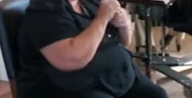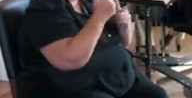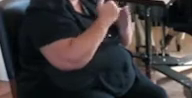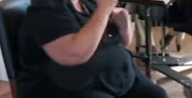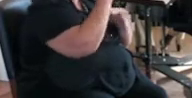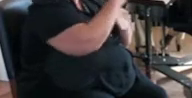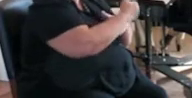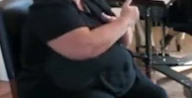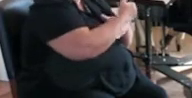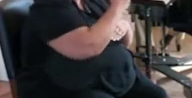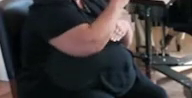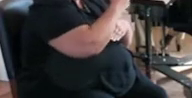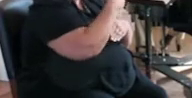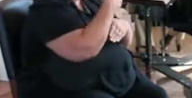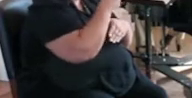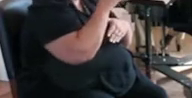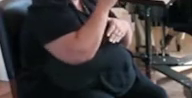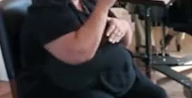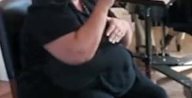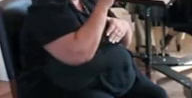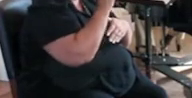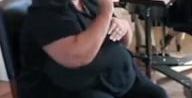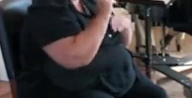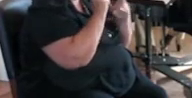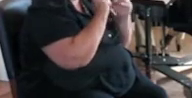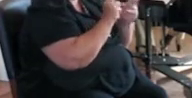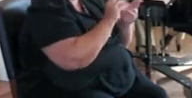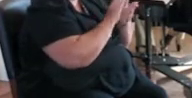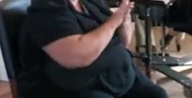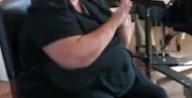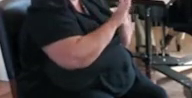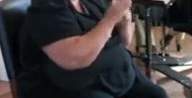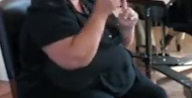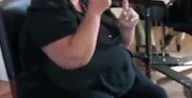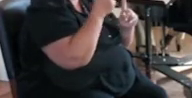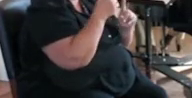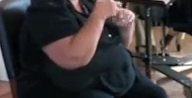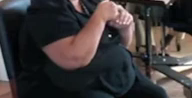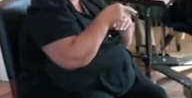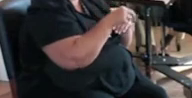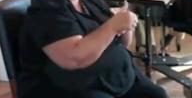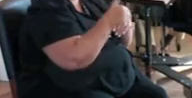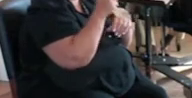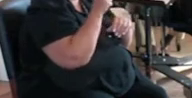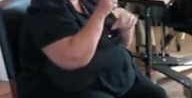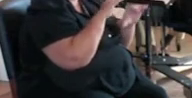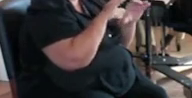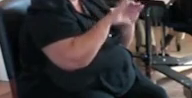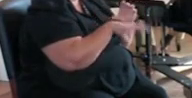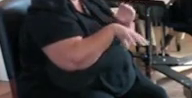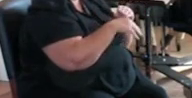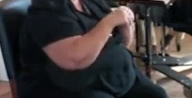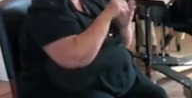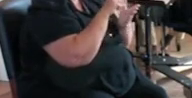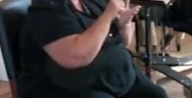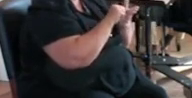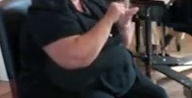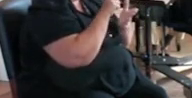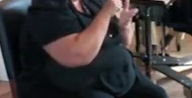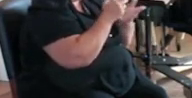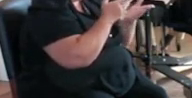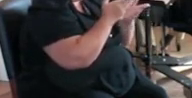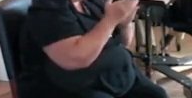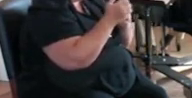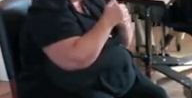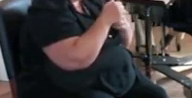Hall. It'll be a nice point of reference. We don't have to do extra printings of things if you bring them with you. But